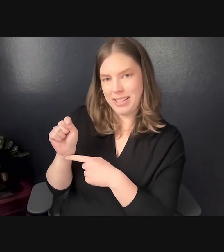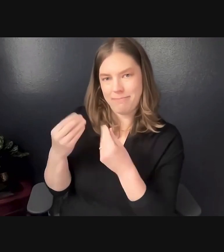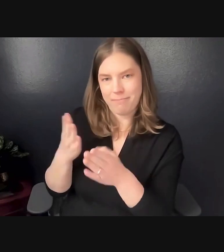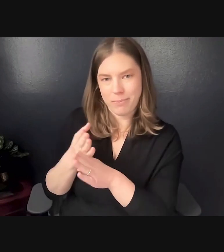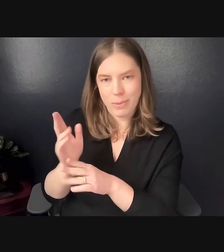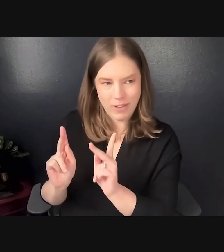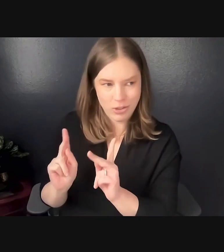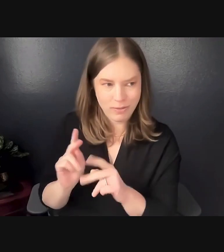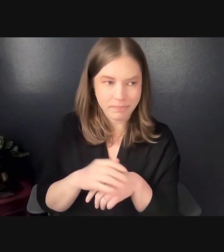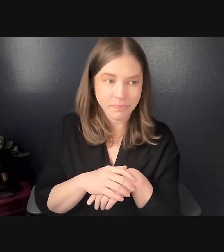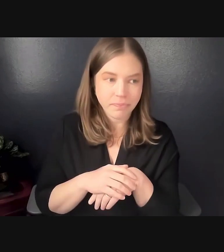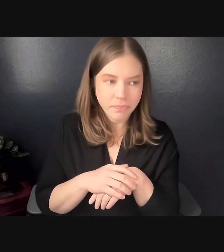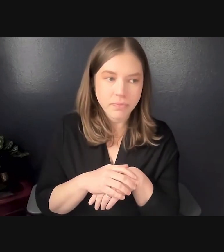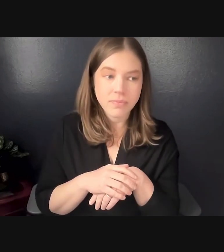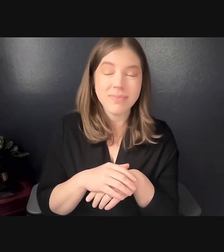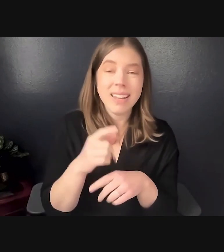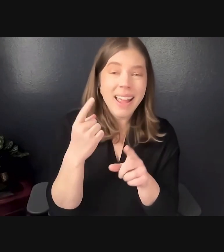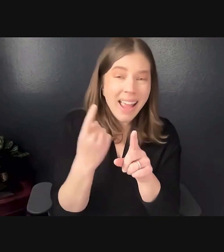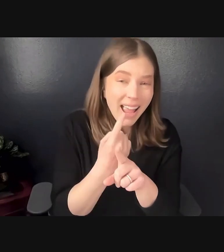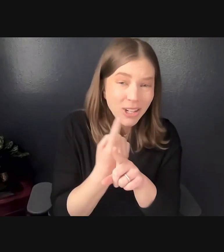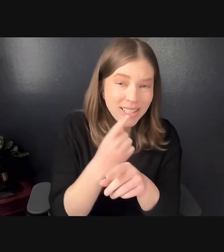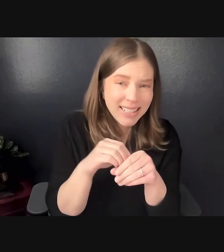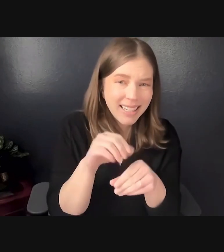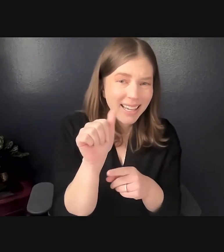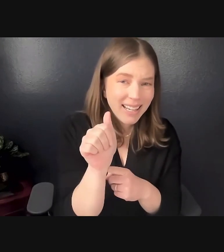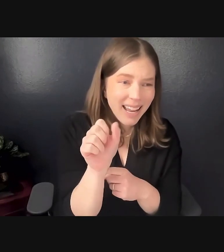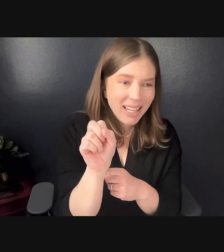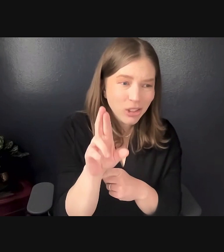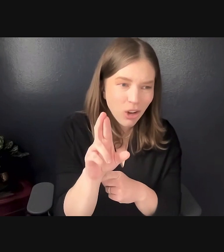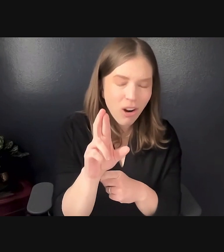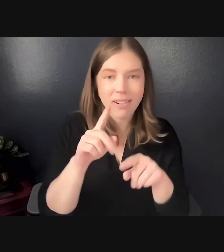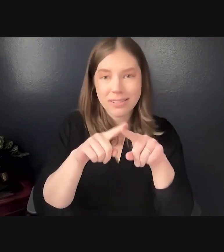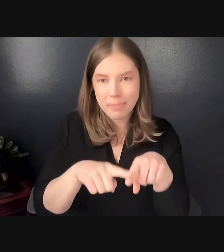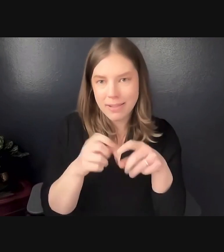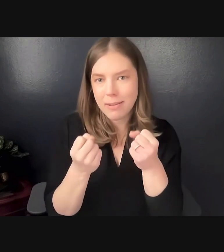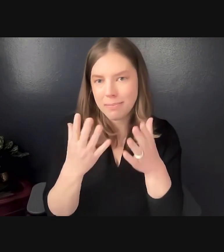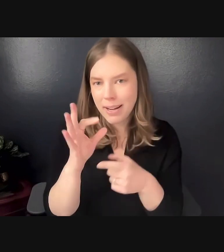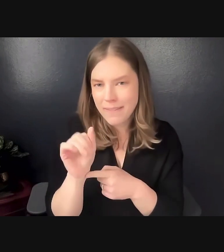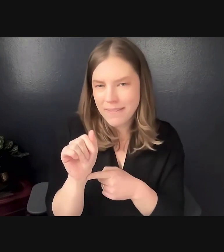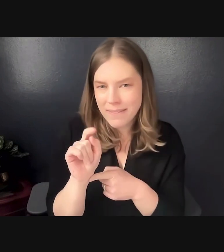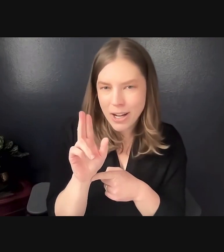reasonably assumed that it is an effective or equivalent access.